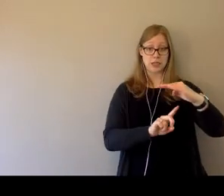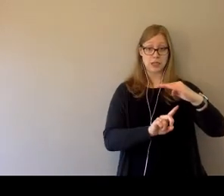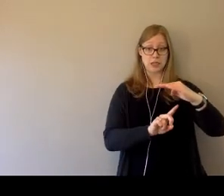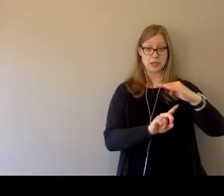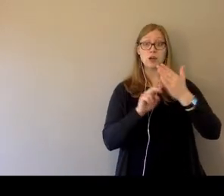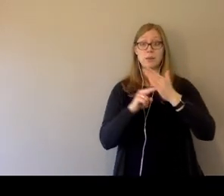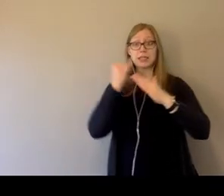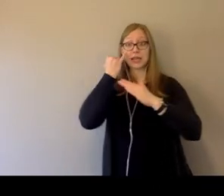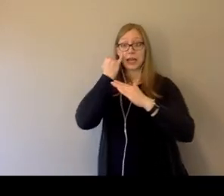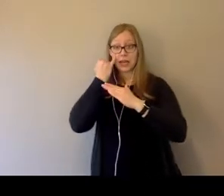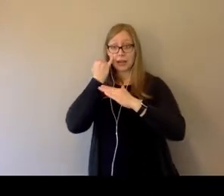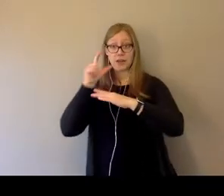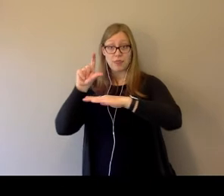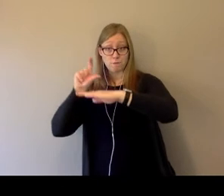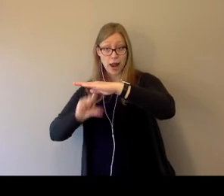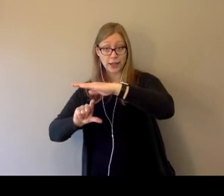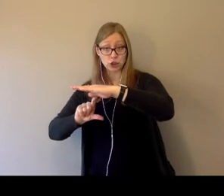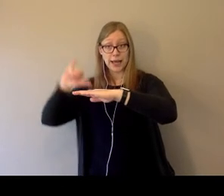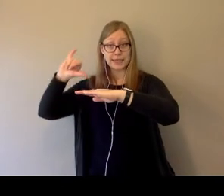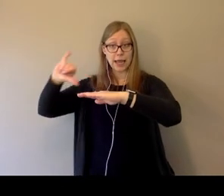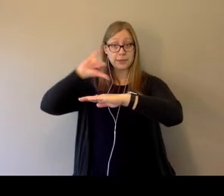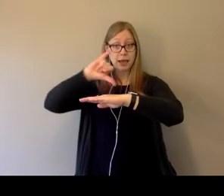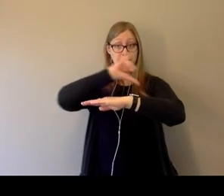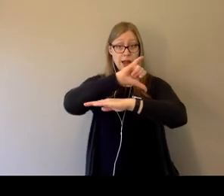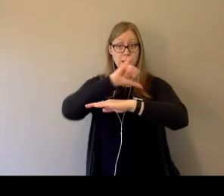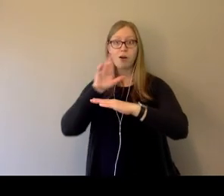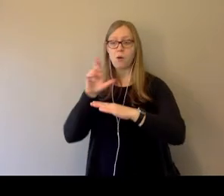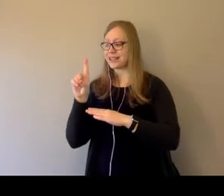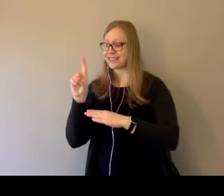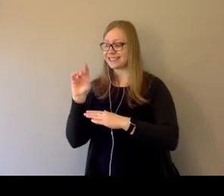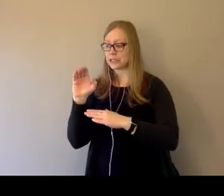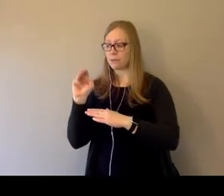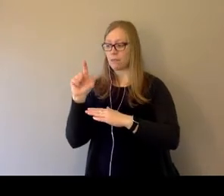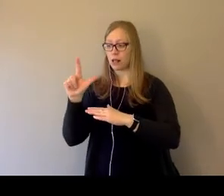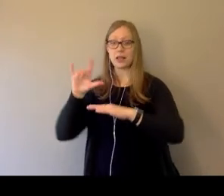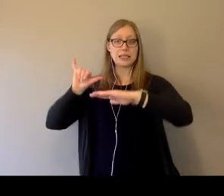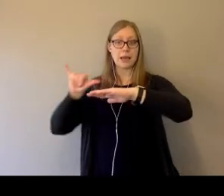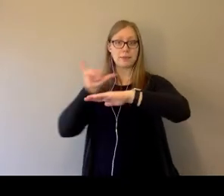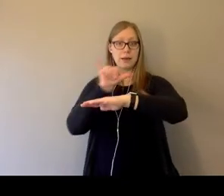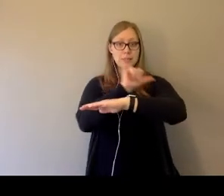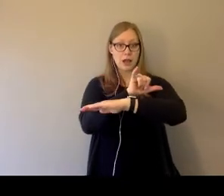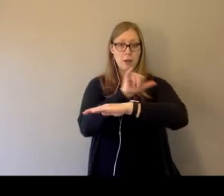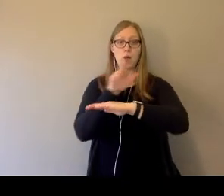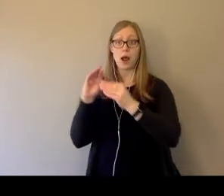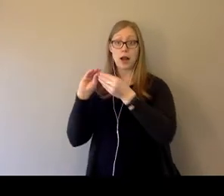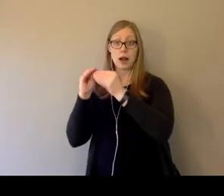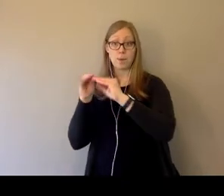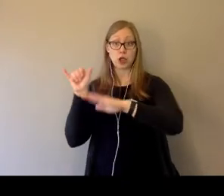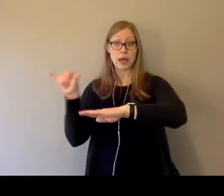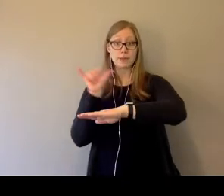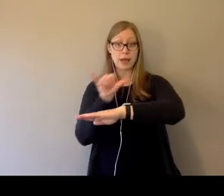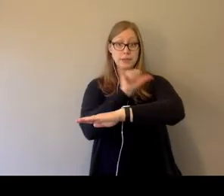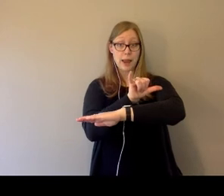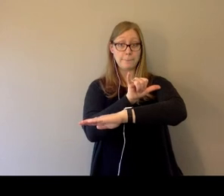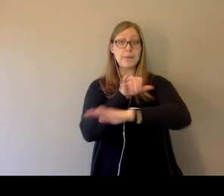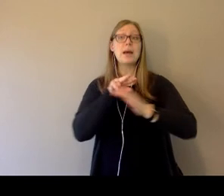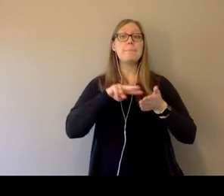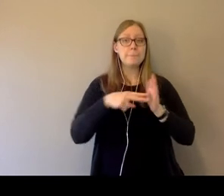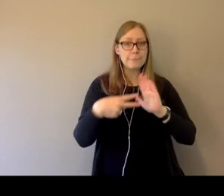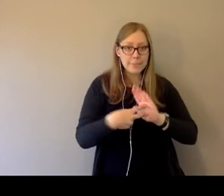the same fraction, the same decimal, the same number, then I can conclude that triangle ABC is similar